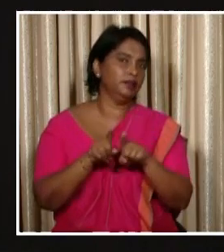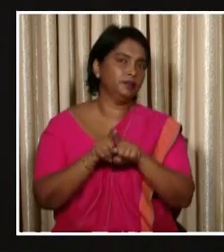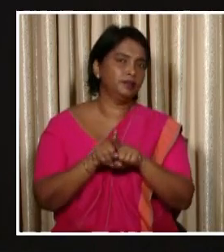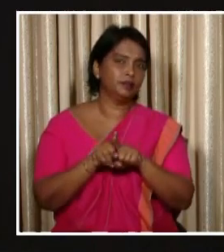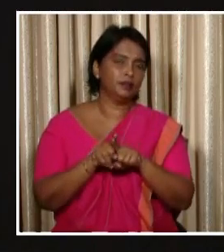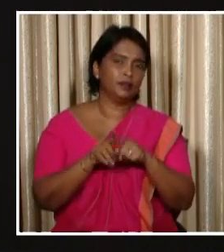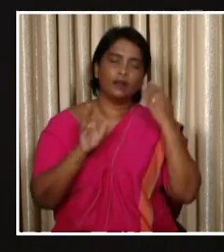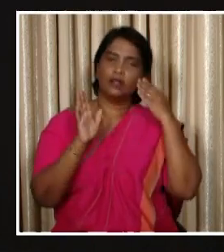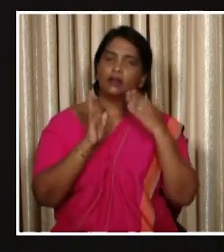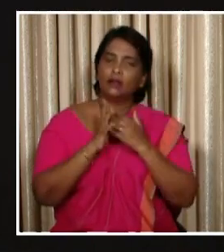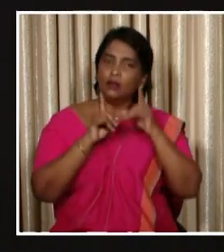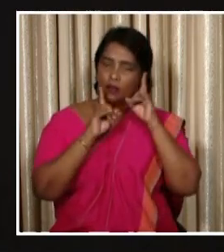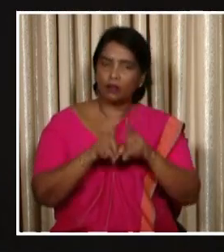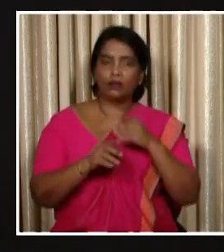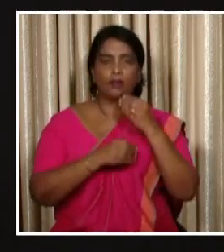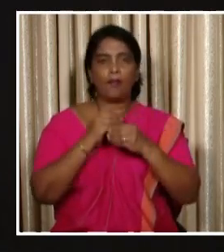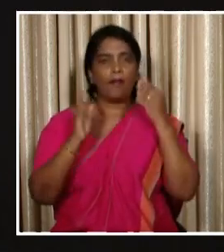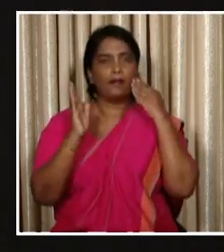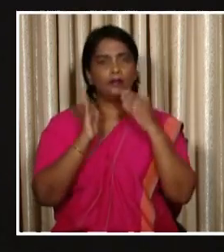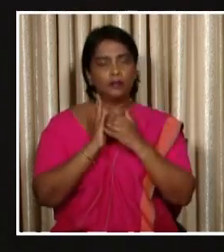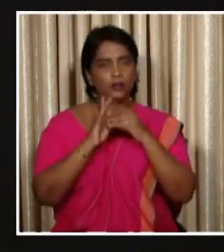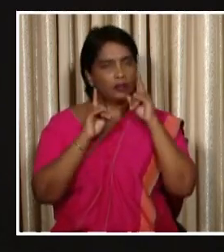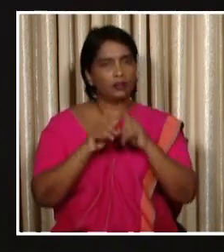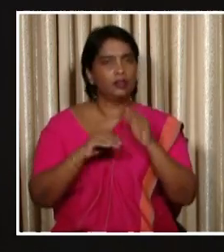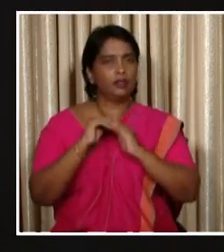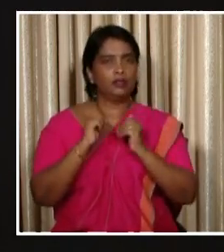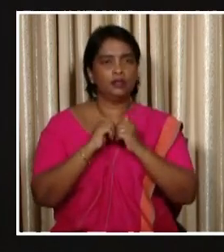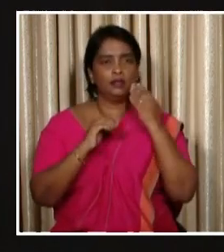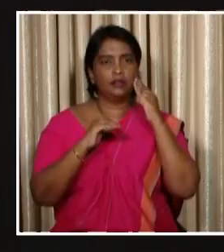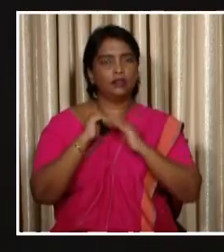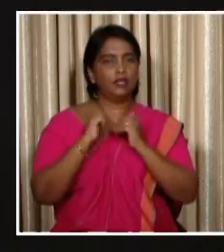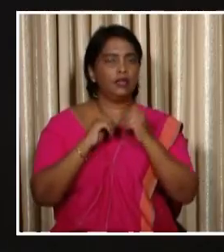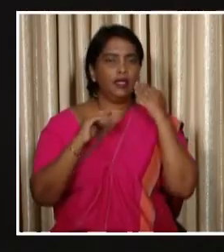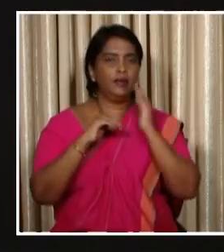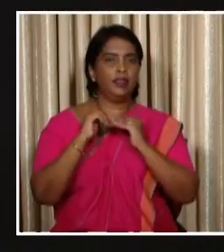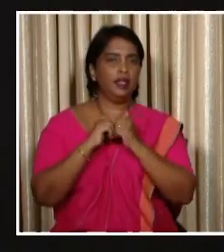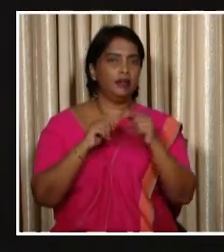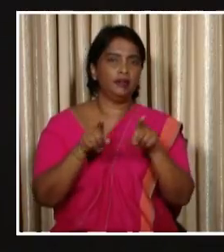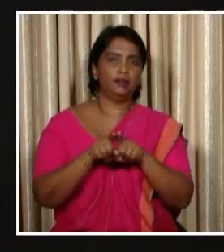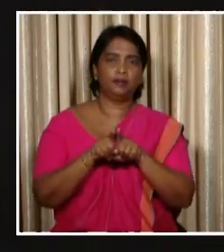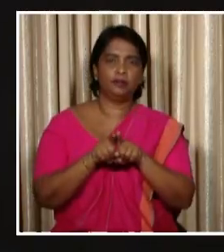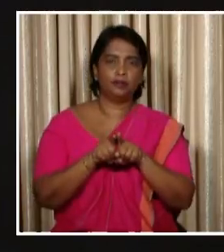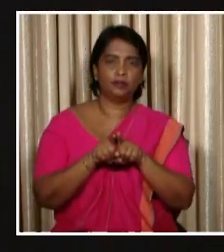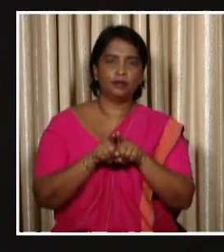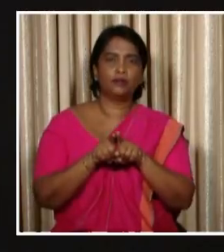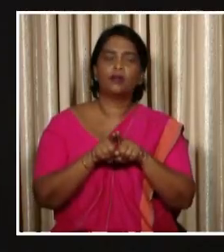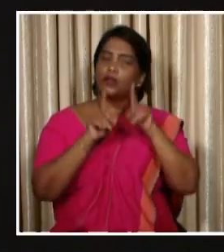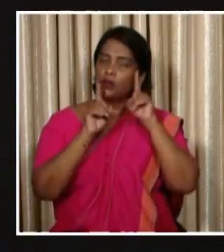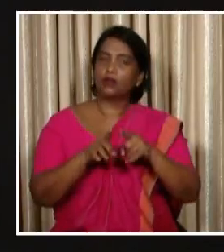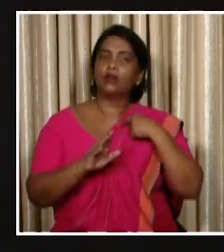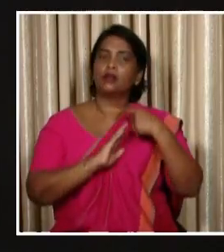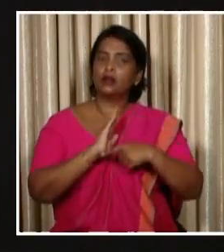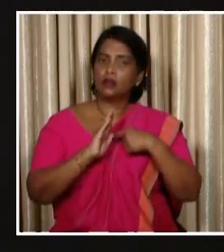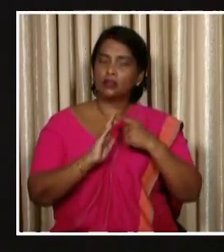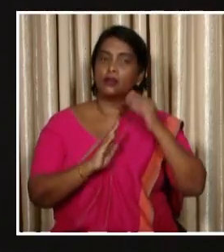Honorable Deputy Speaker. We need to engage more districts in the export value addition equation.